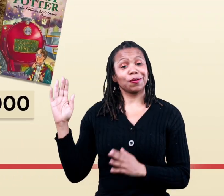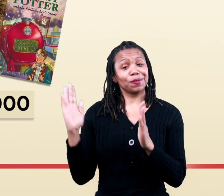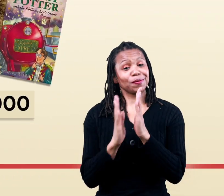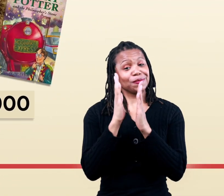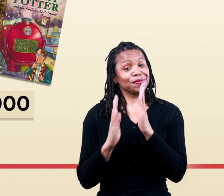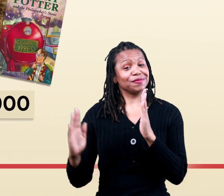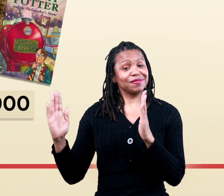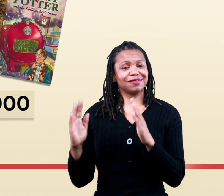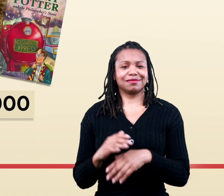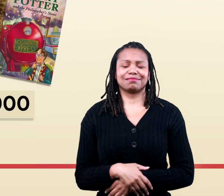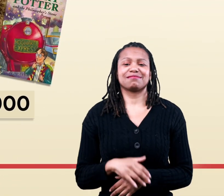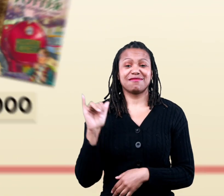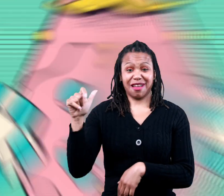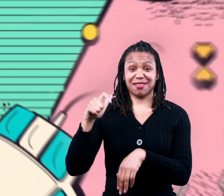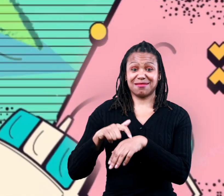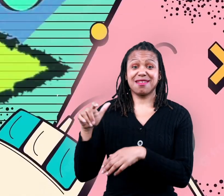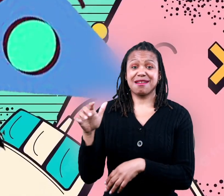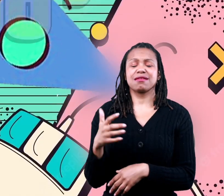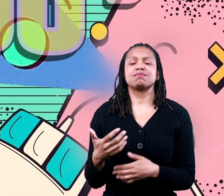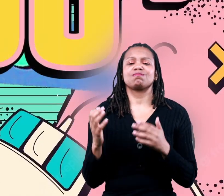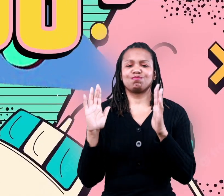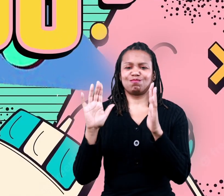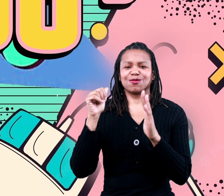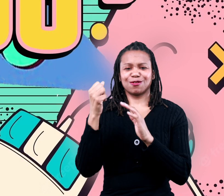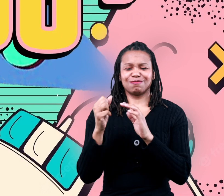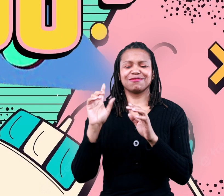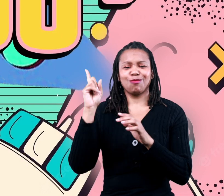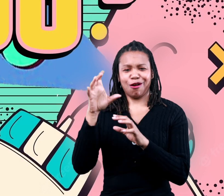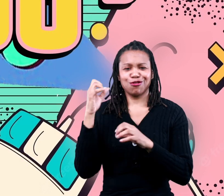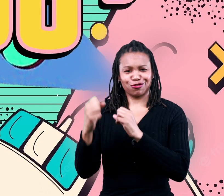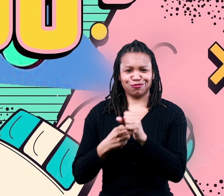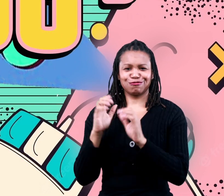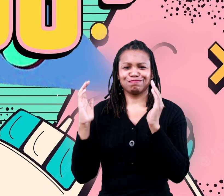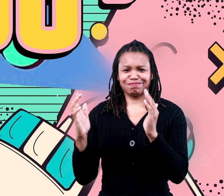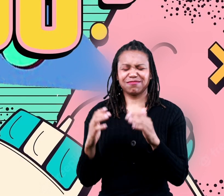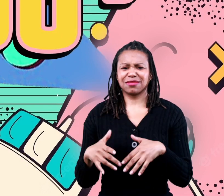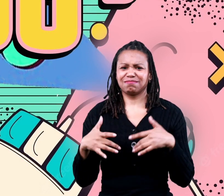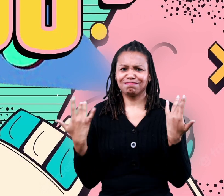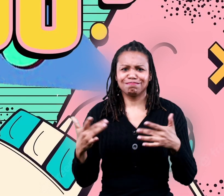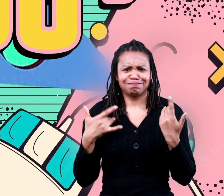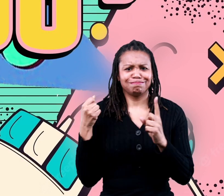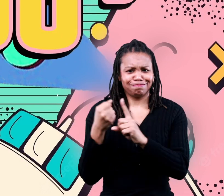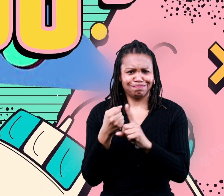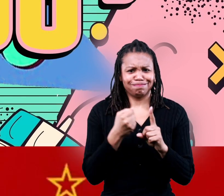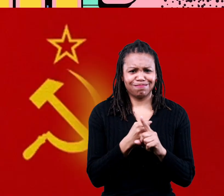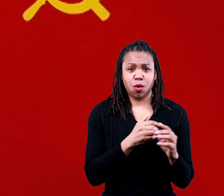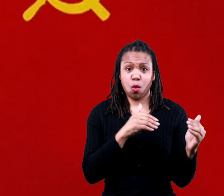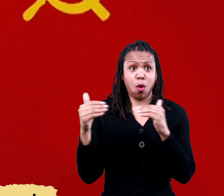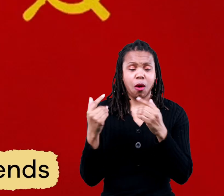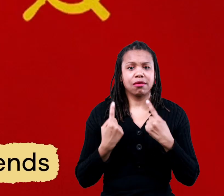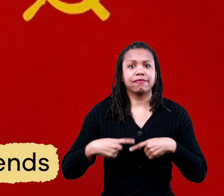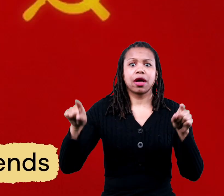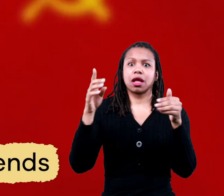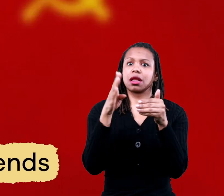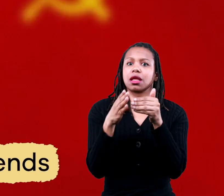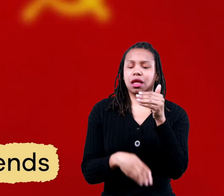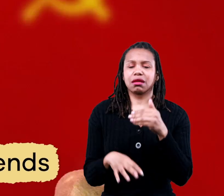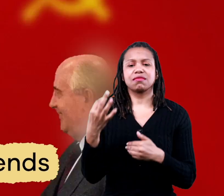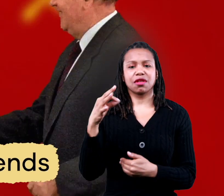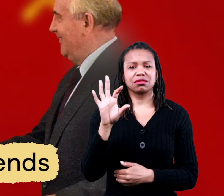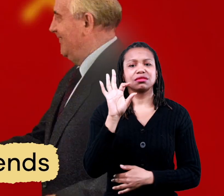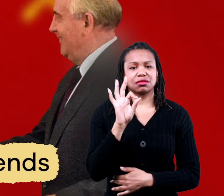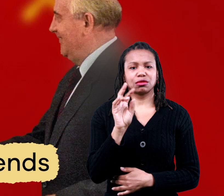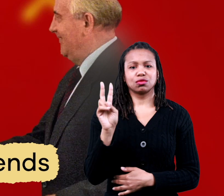1991 to 2000. The last decade of the 20th century was very eventful. The Cold War ended